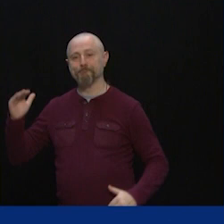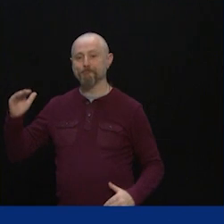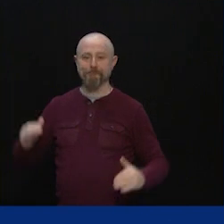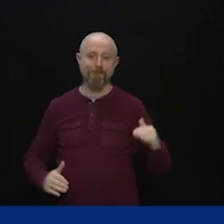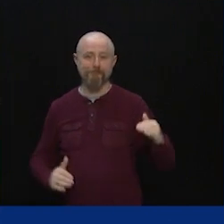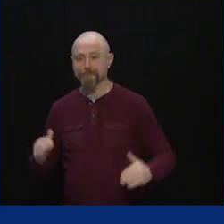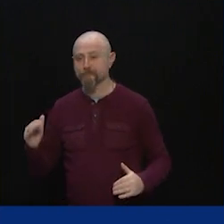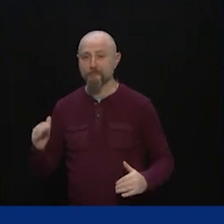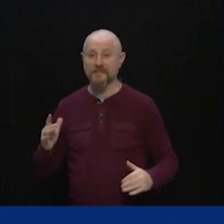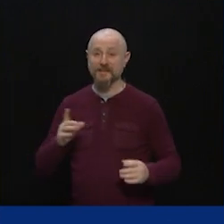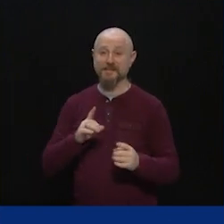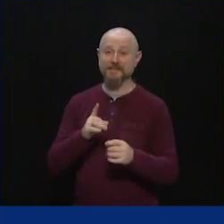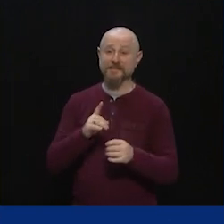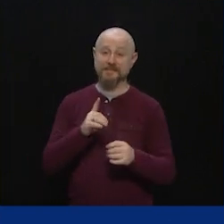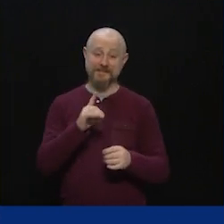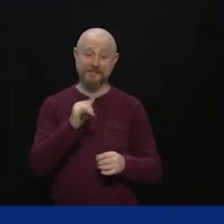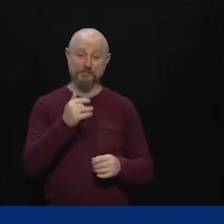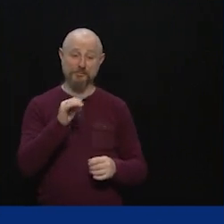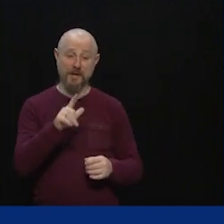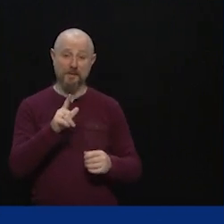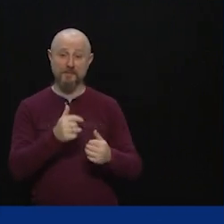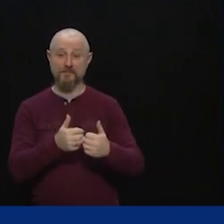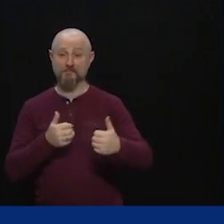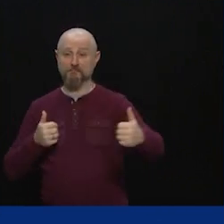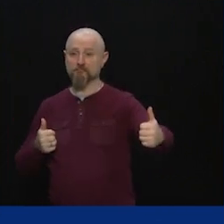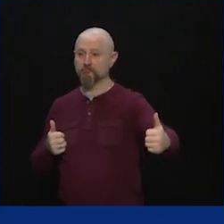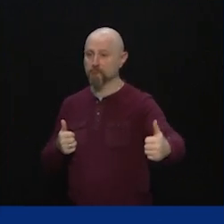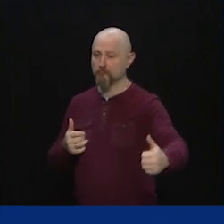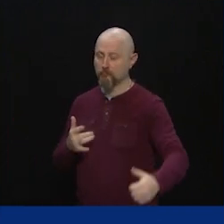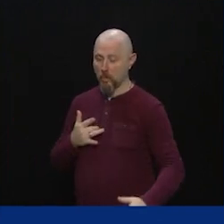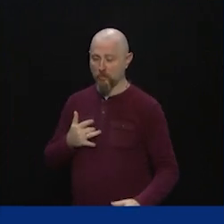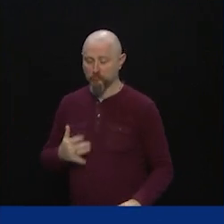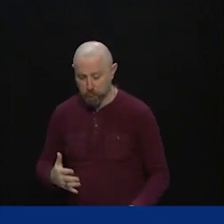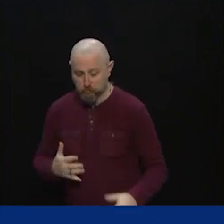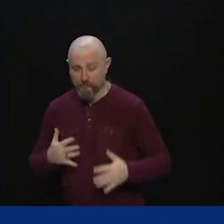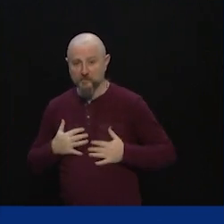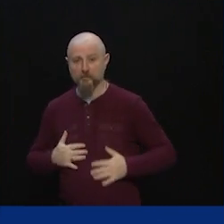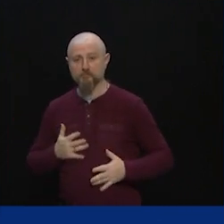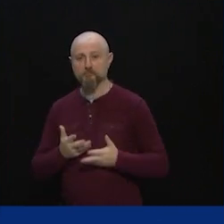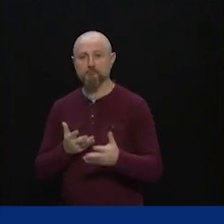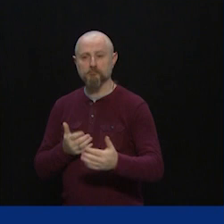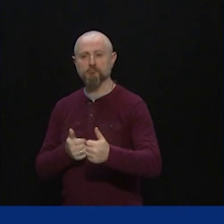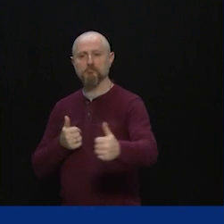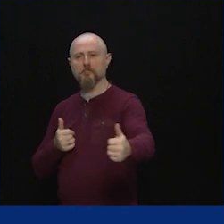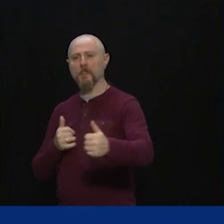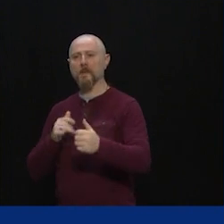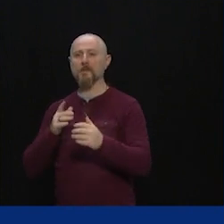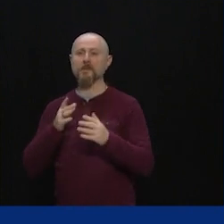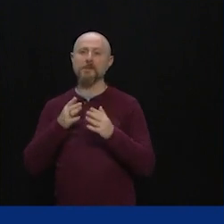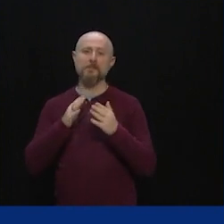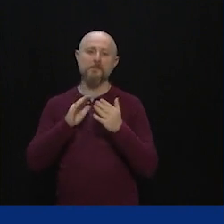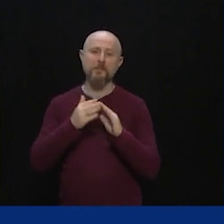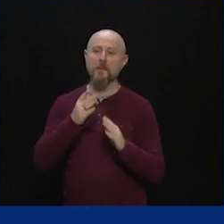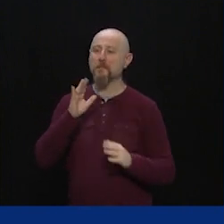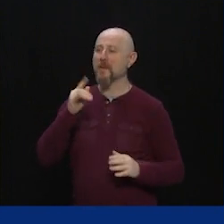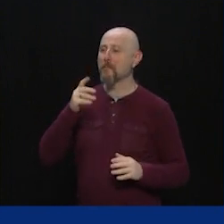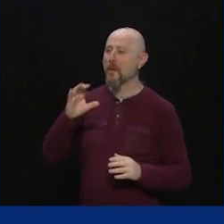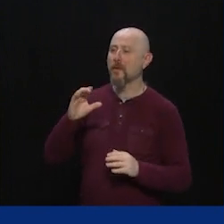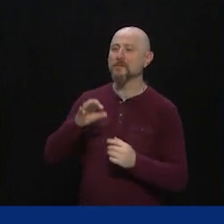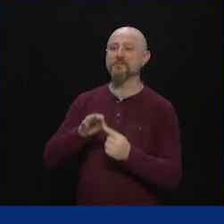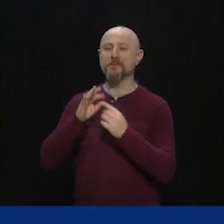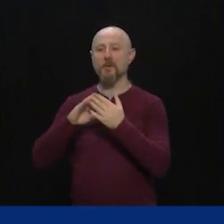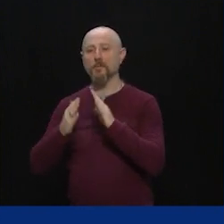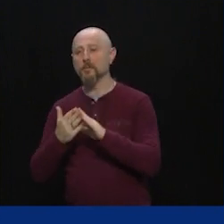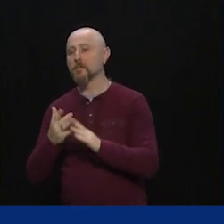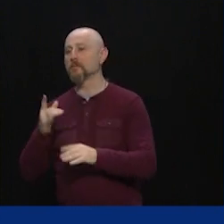where communities of color particularly did not have access to high-speed broadband or the devices to allow students to learn, and